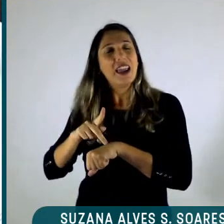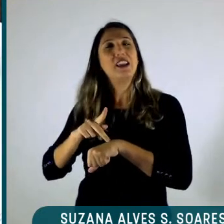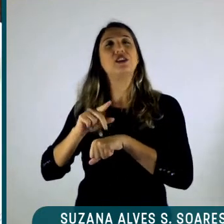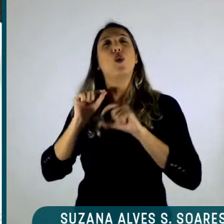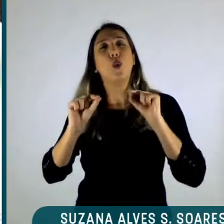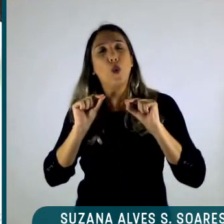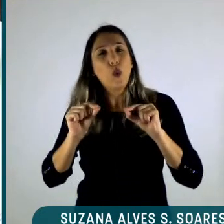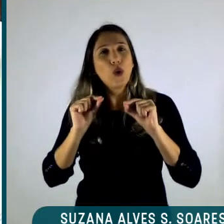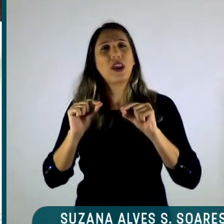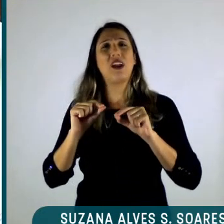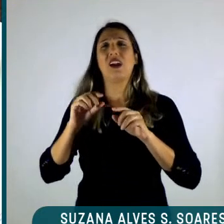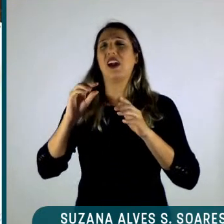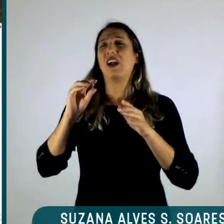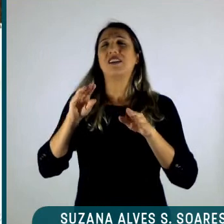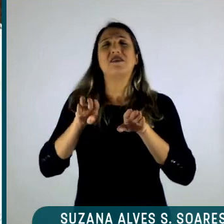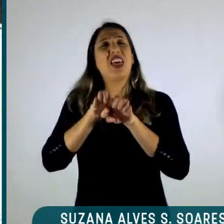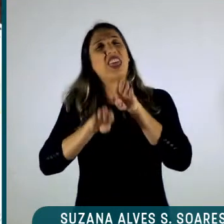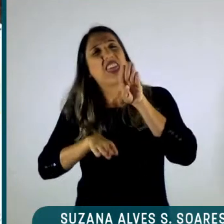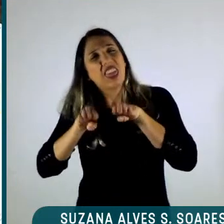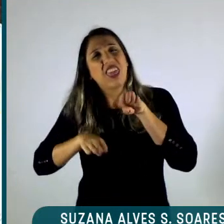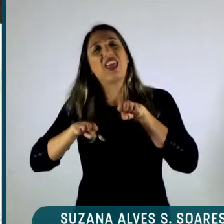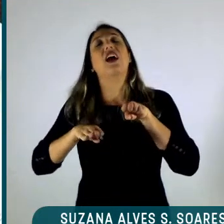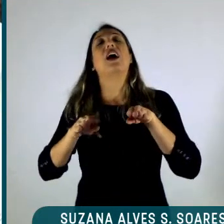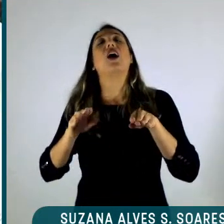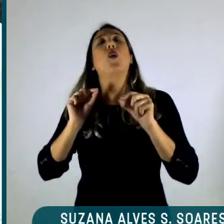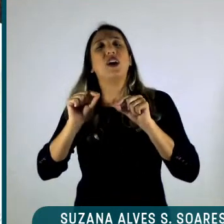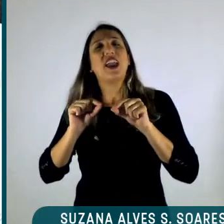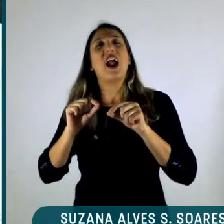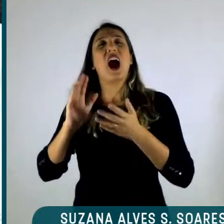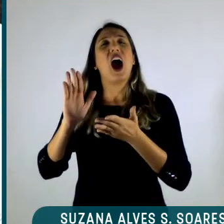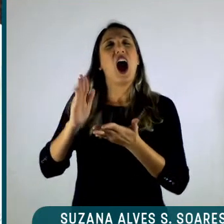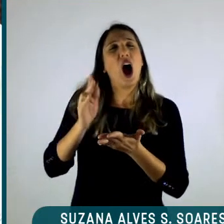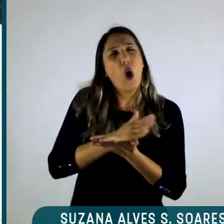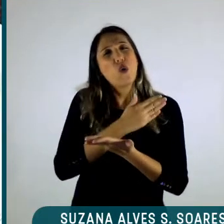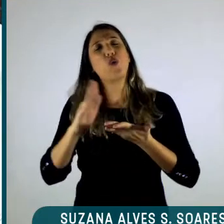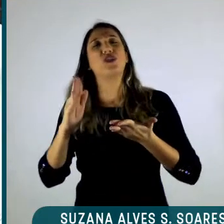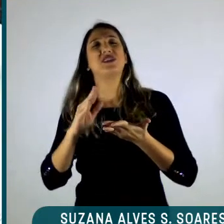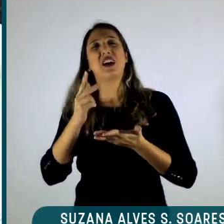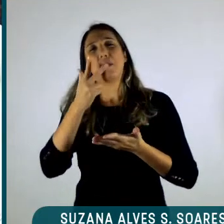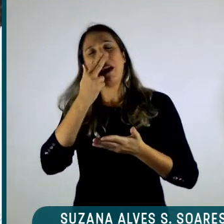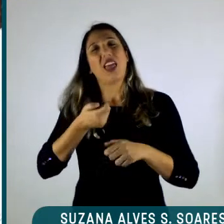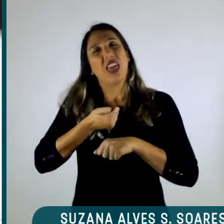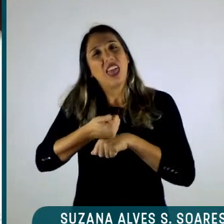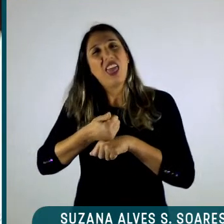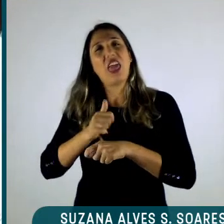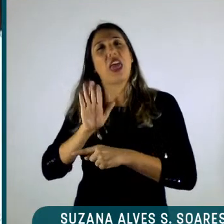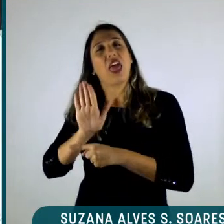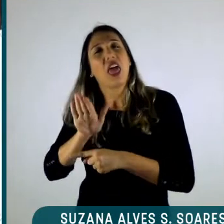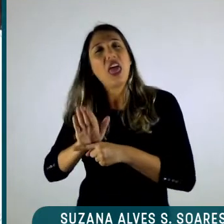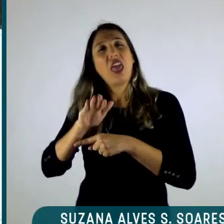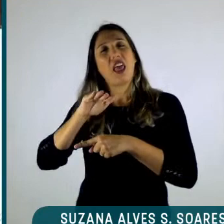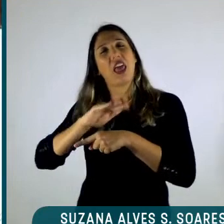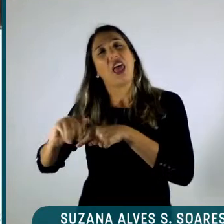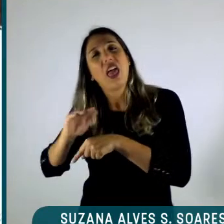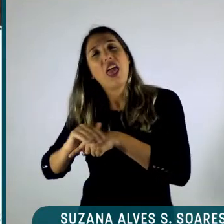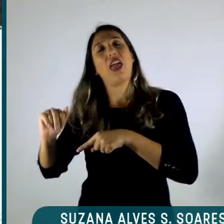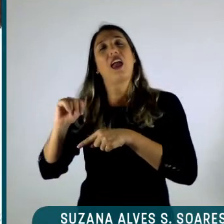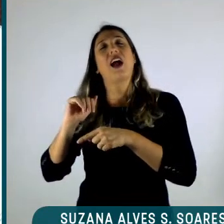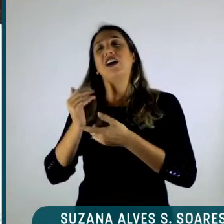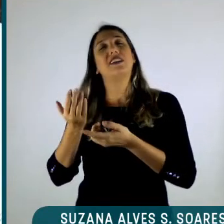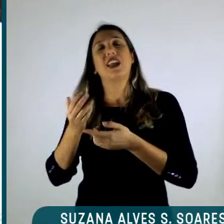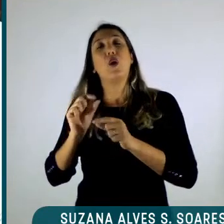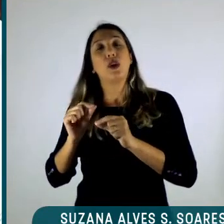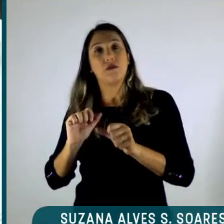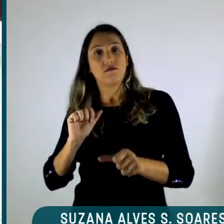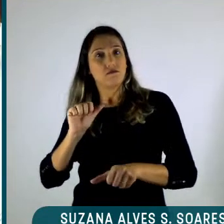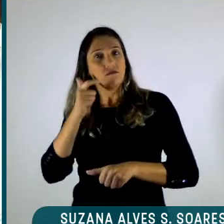the transformation of what was a country based on huge inequality